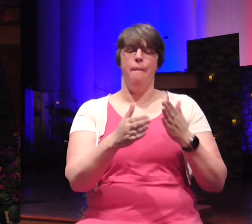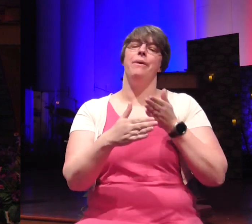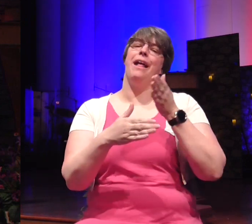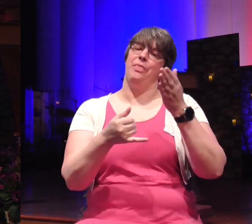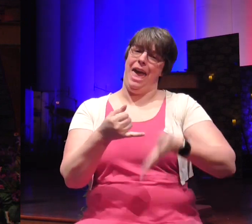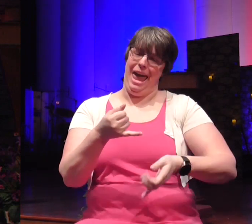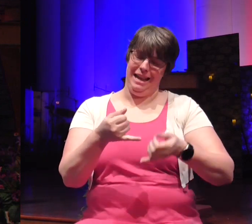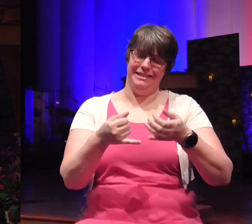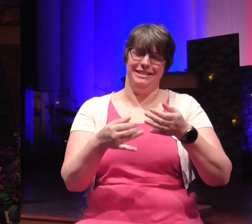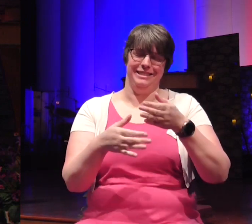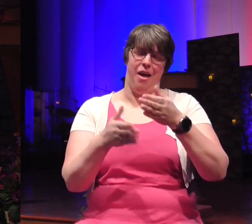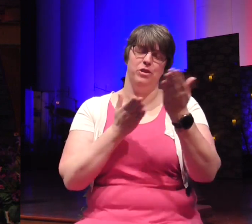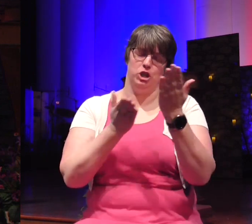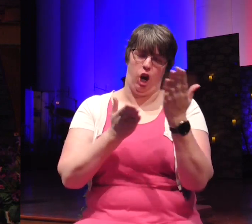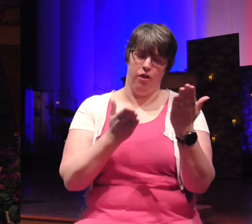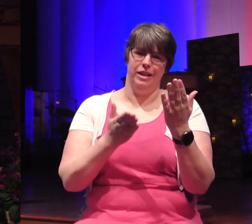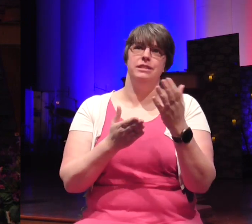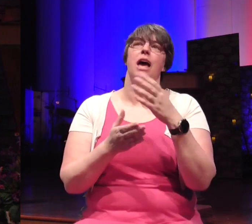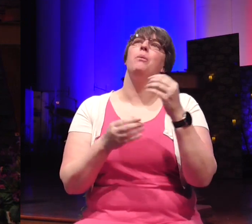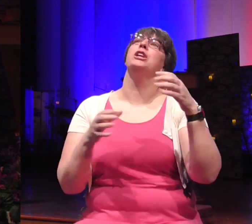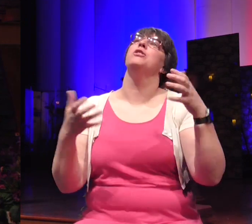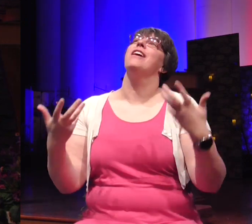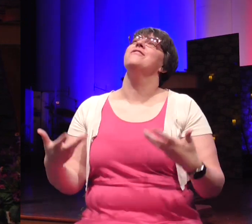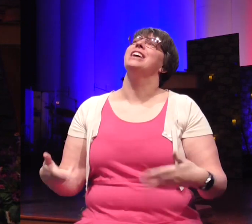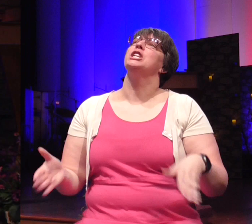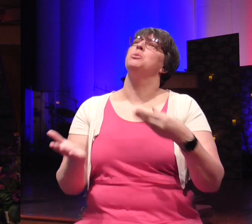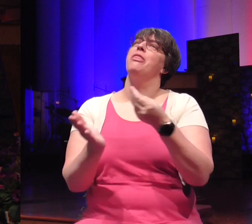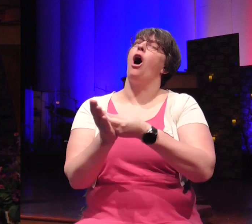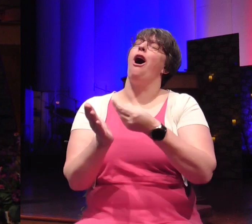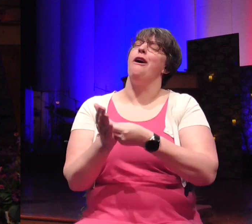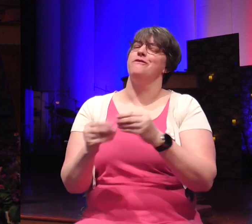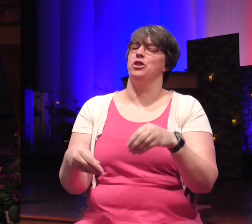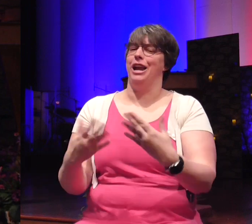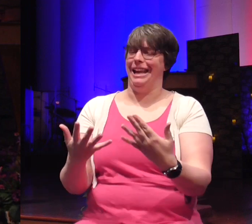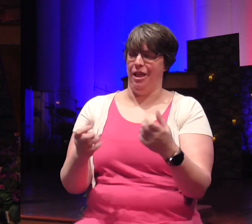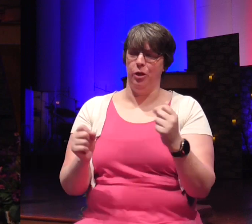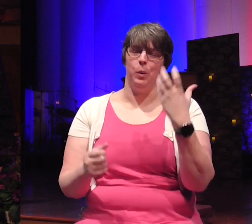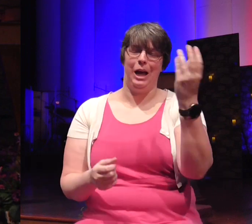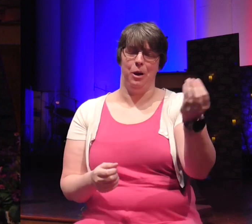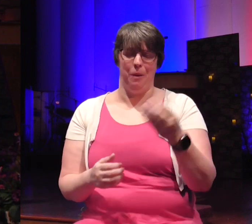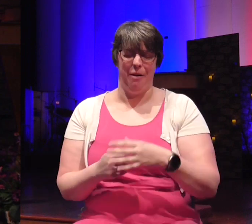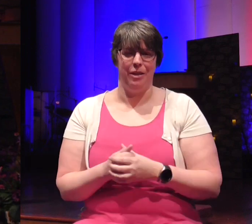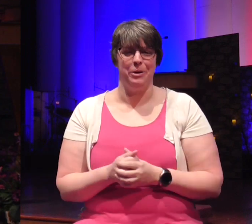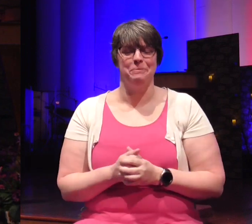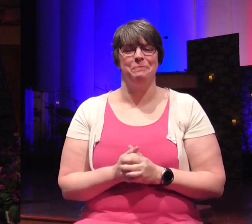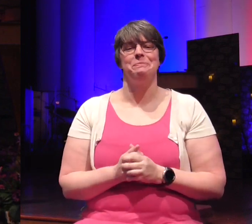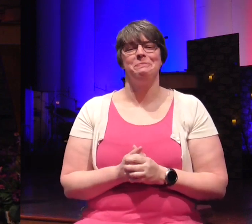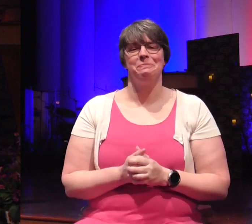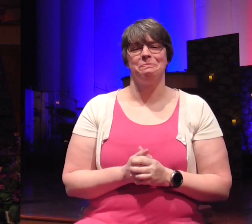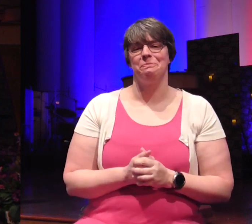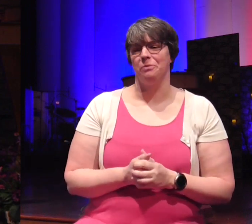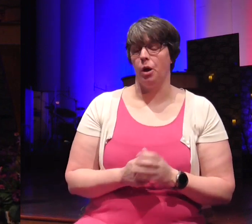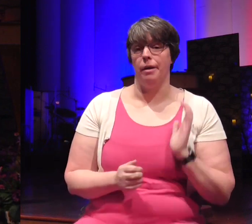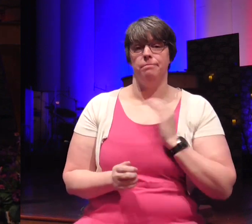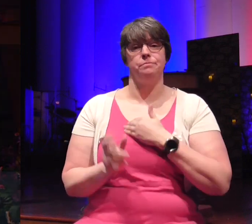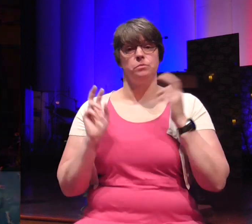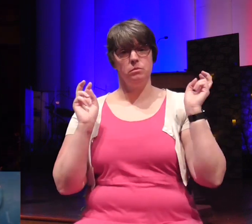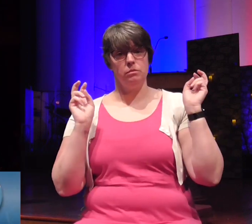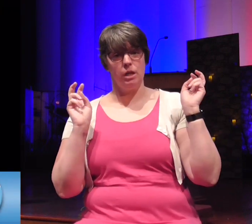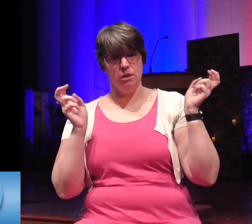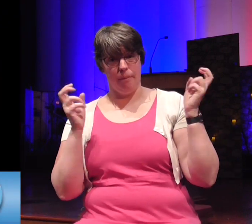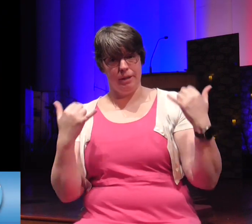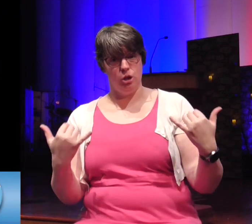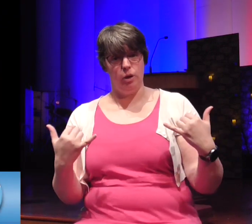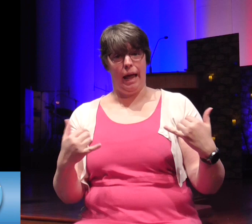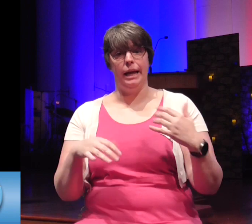message, and done the offering, then you can go forward. Our topic today is the call of the heart,